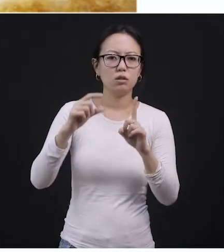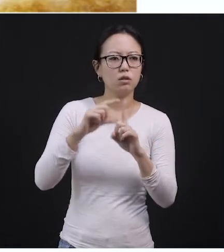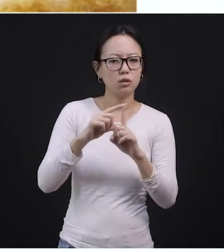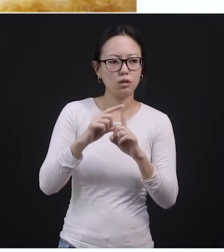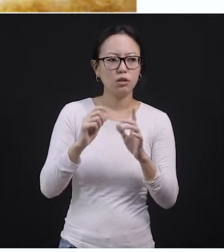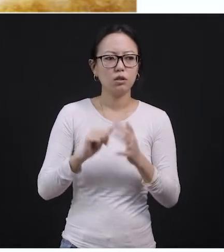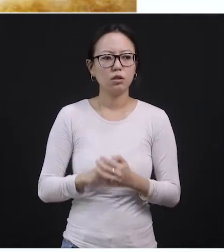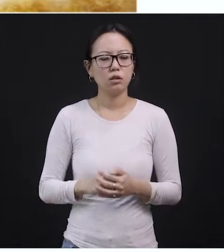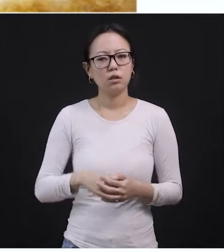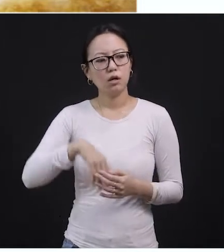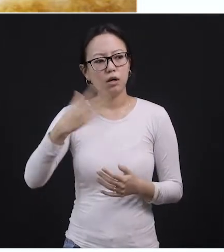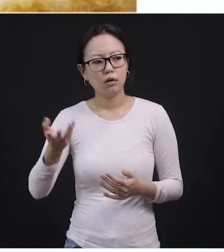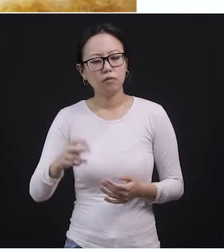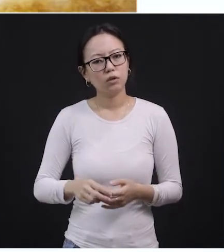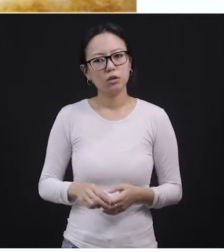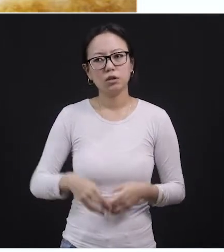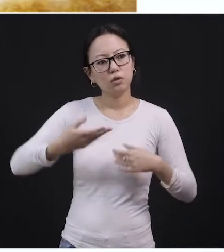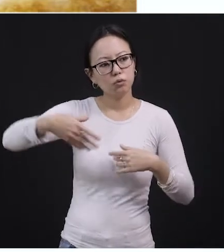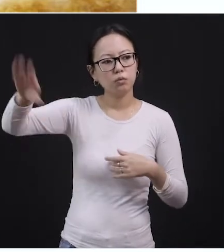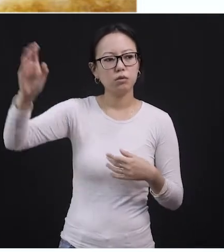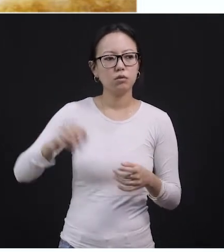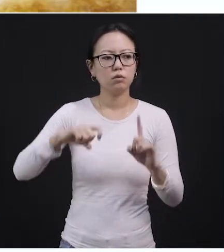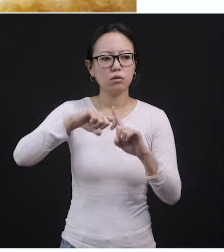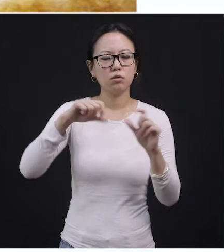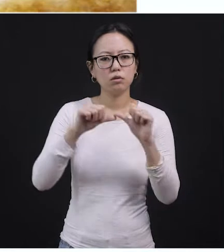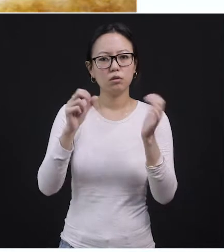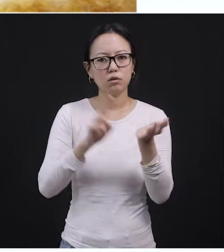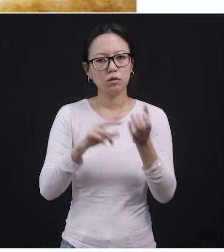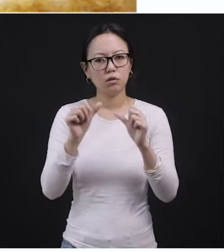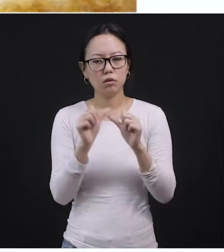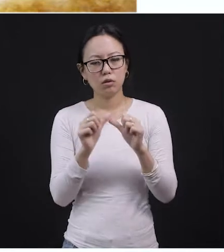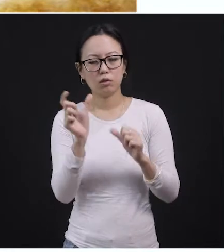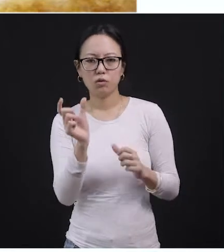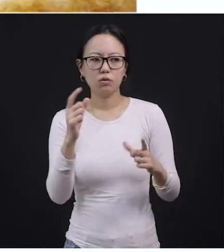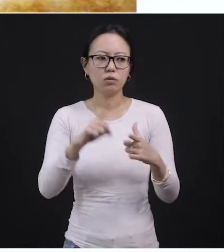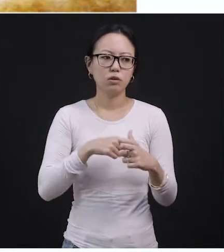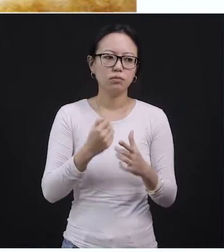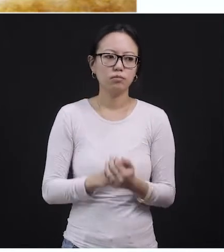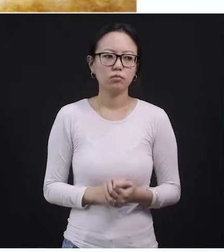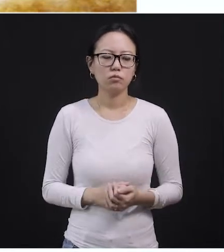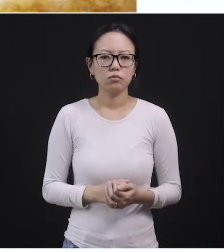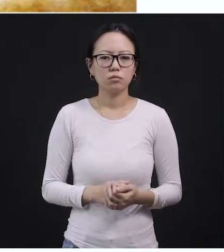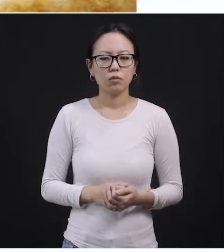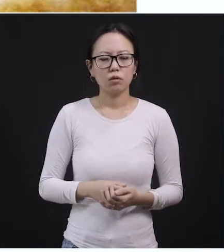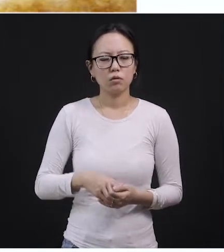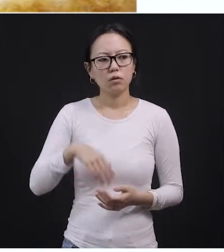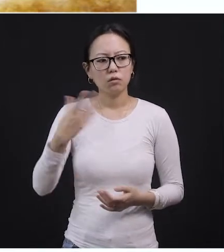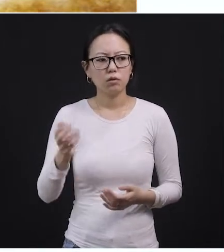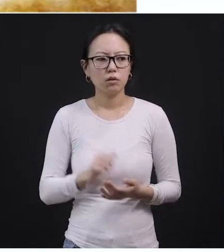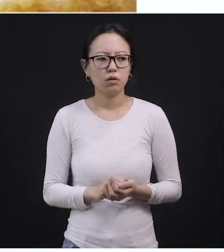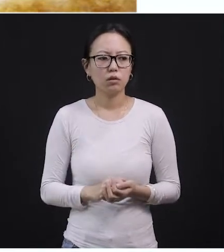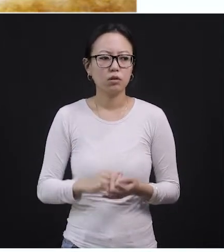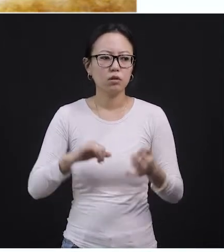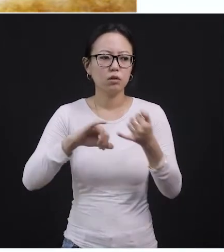from Thansar to Kannauj, right? Then next he defeated Shashank, who was the ruler